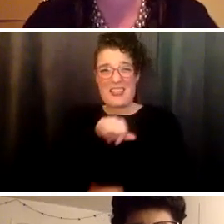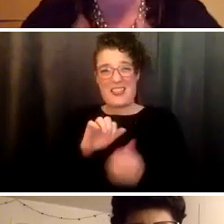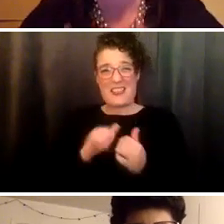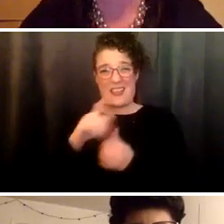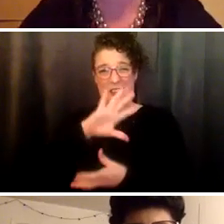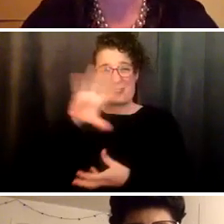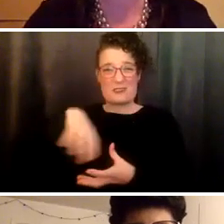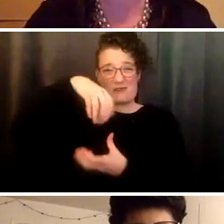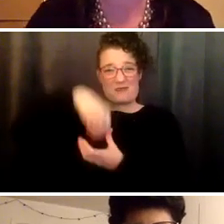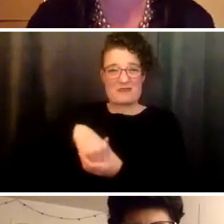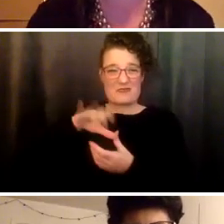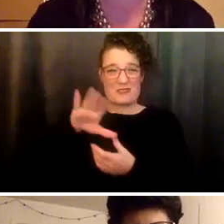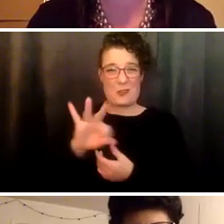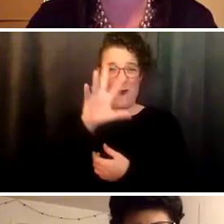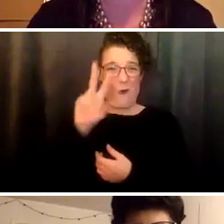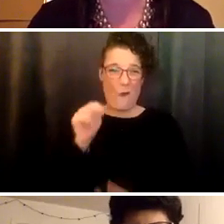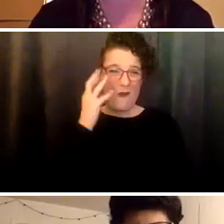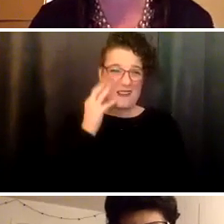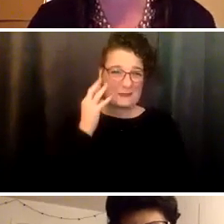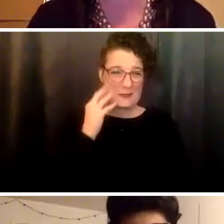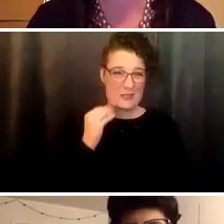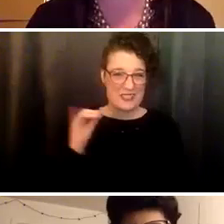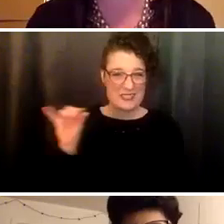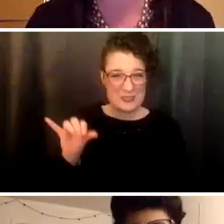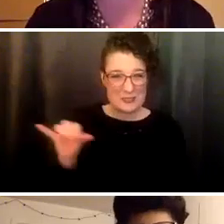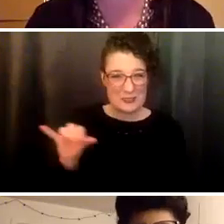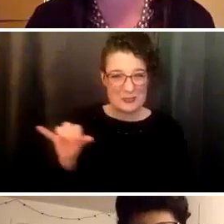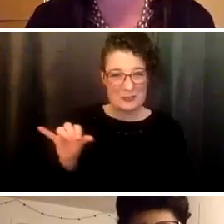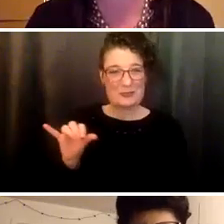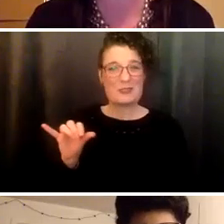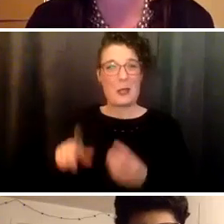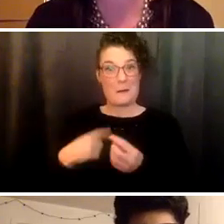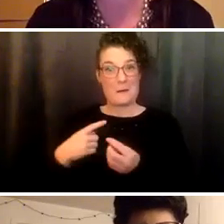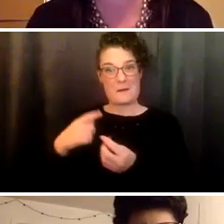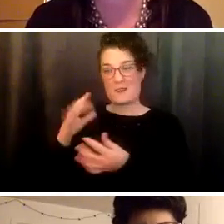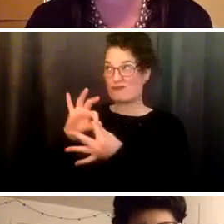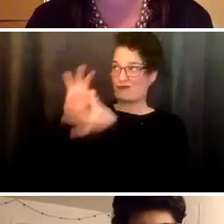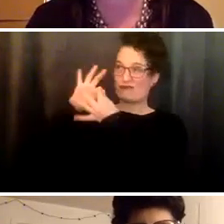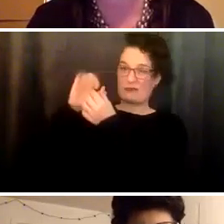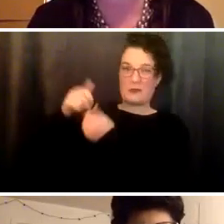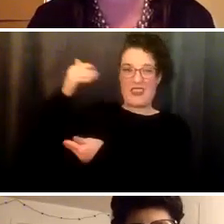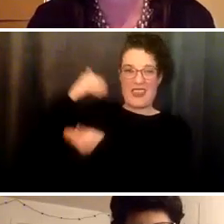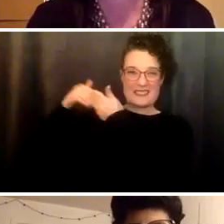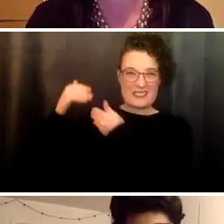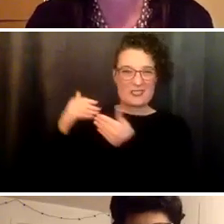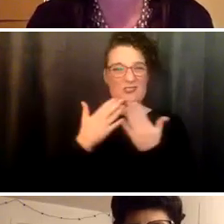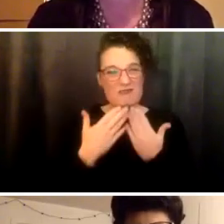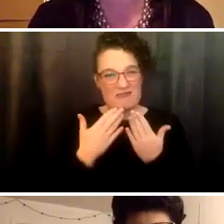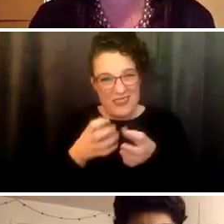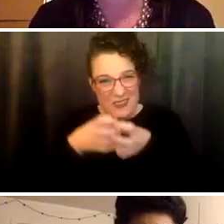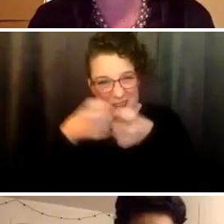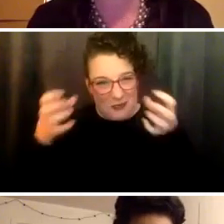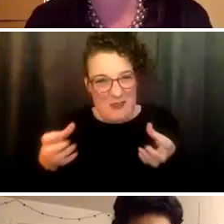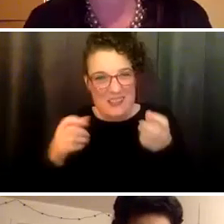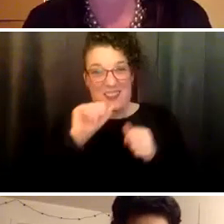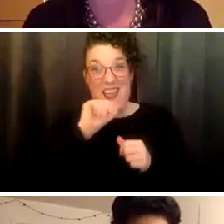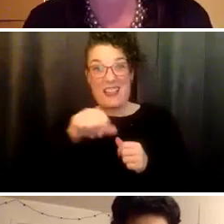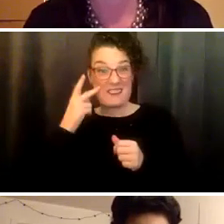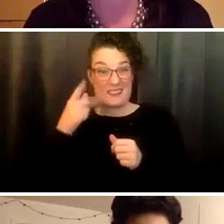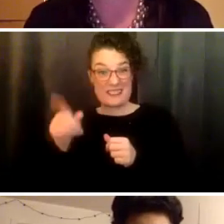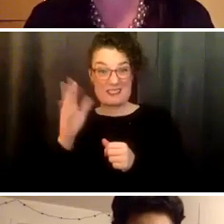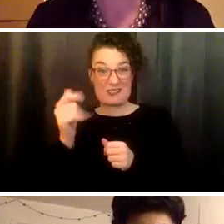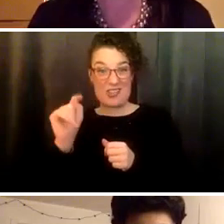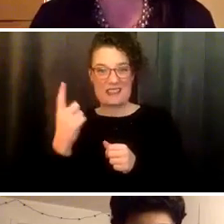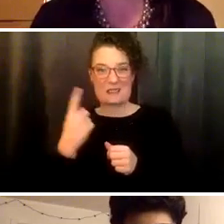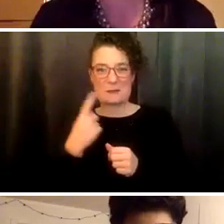interwove your own experience with that of an ancestor. So thank you so much. I loved seeing in the chat, someone